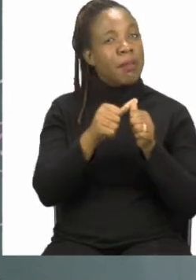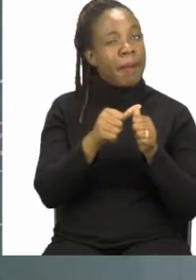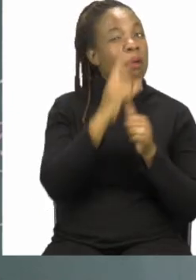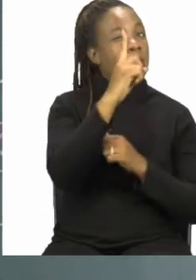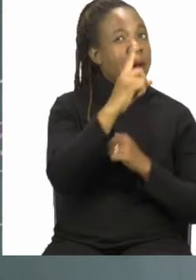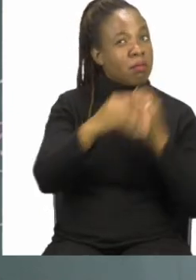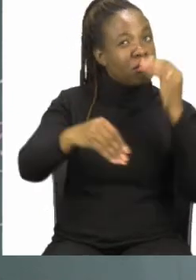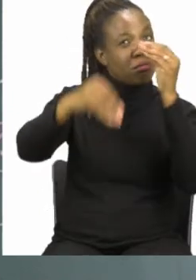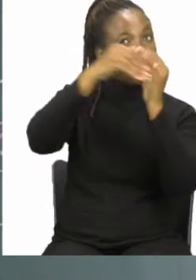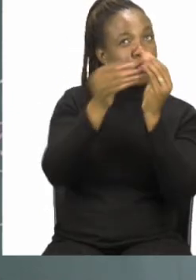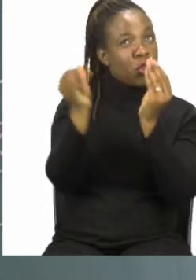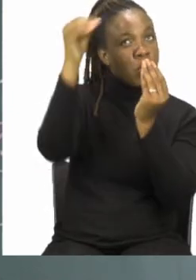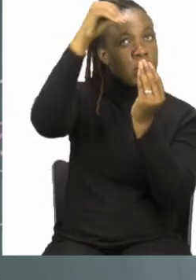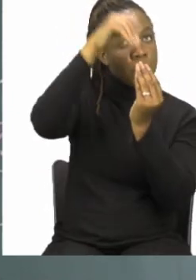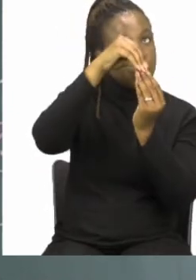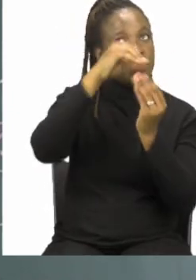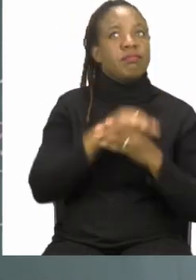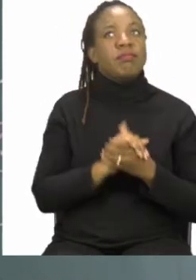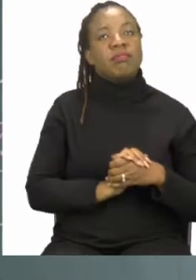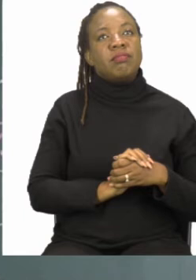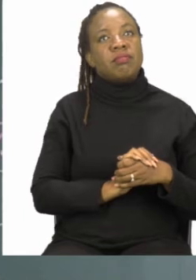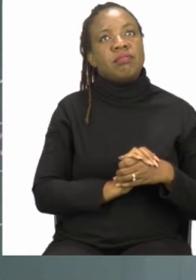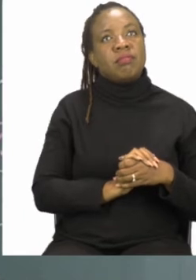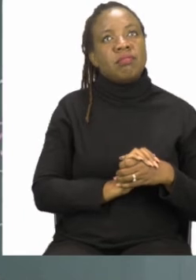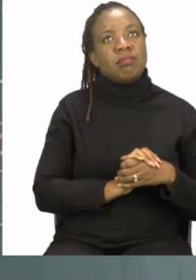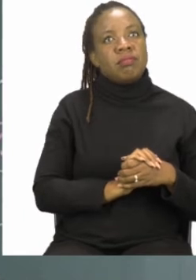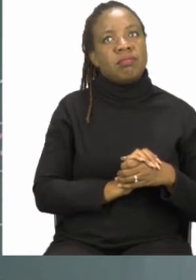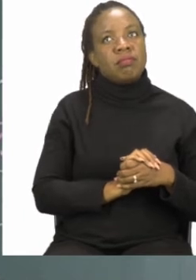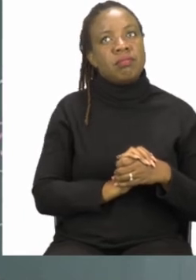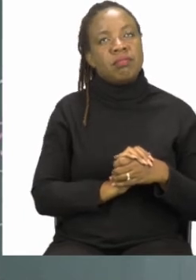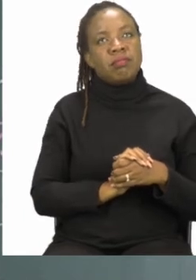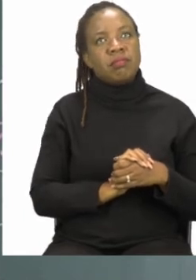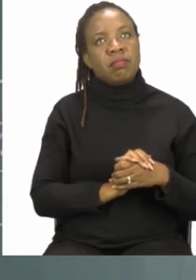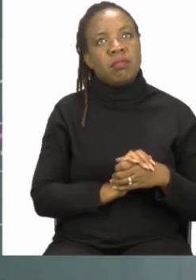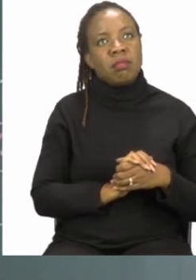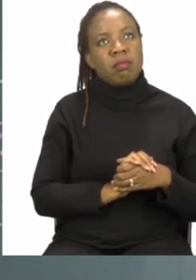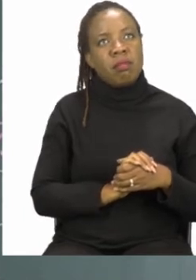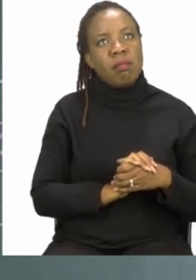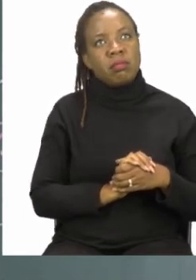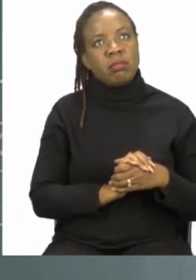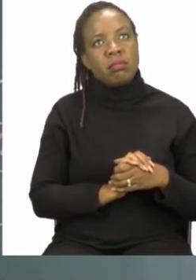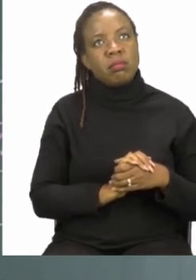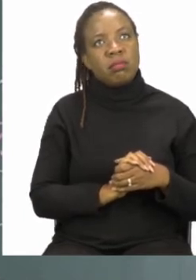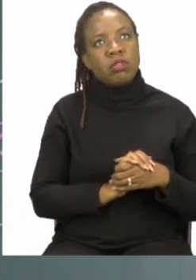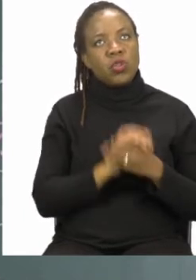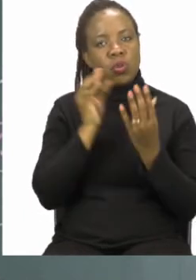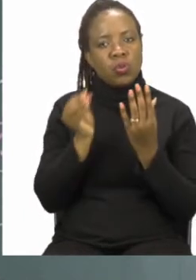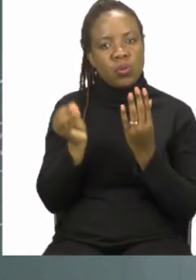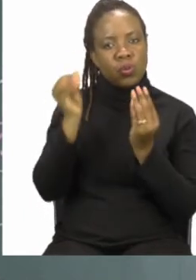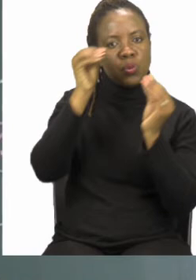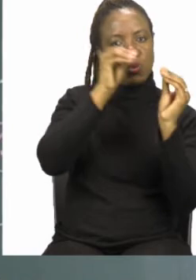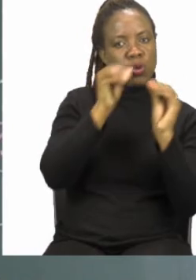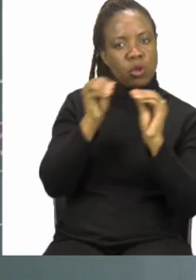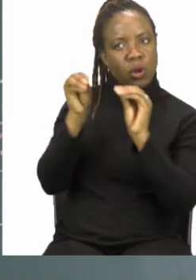forget about the 1 that we got when we were doing our units. This is why it's called carrying on, because